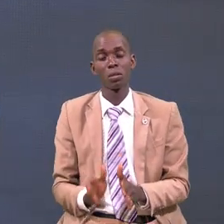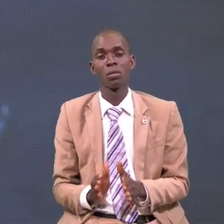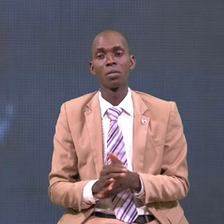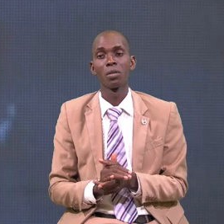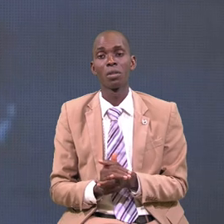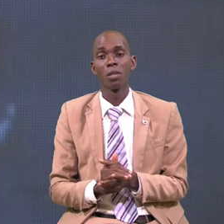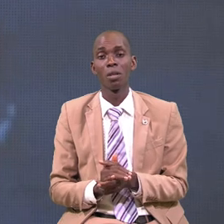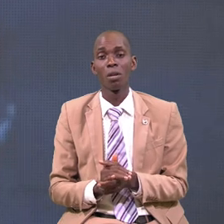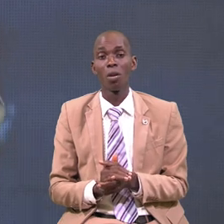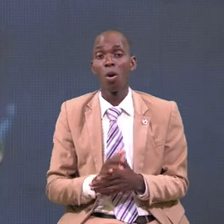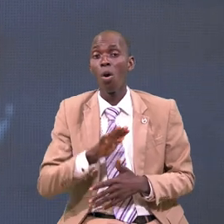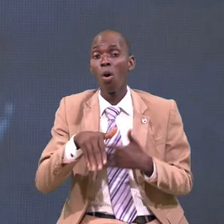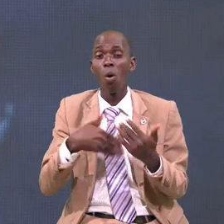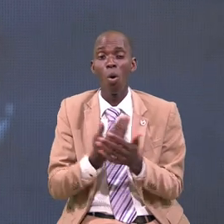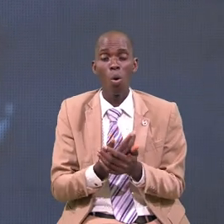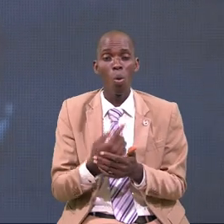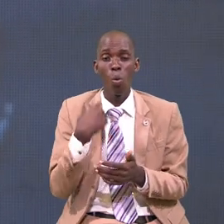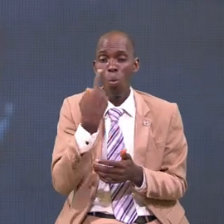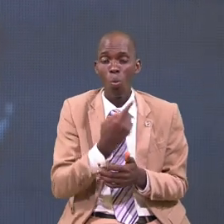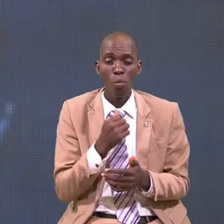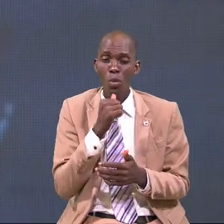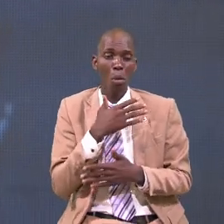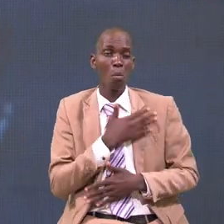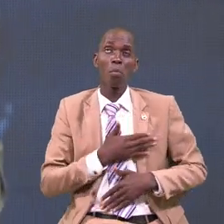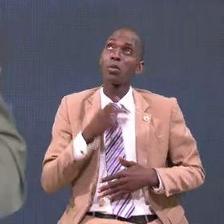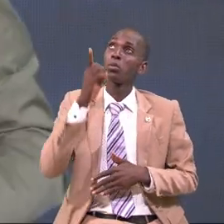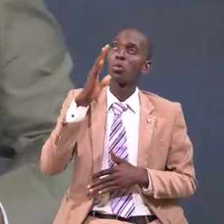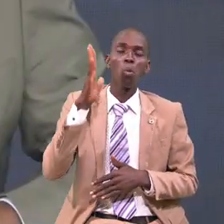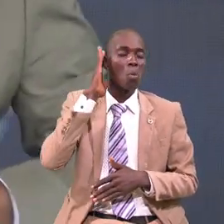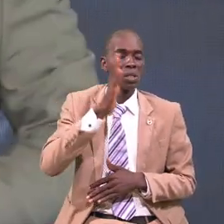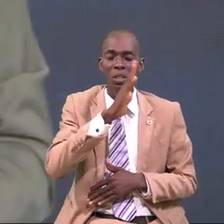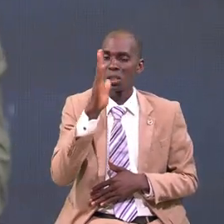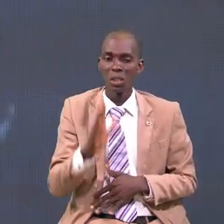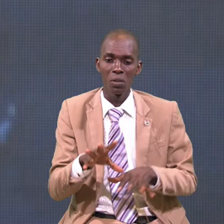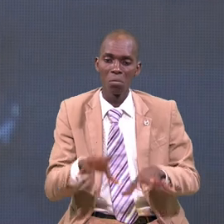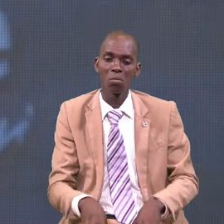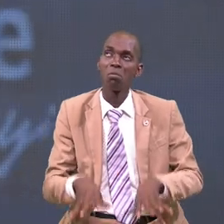those who are displeasing God, they'll not go in the rapture.